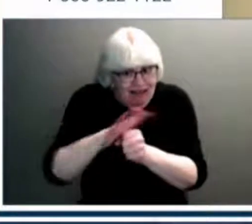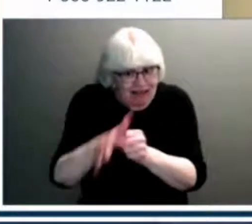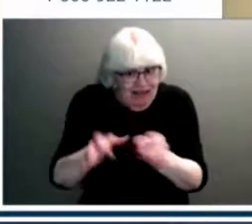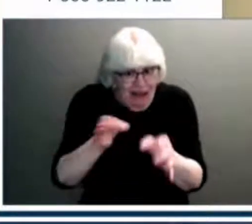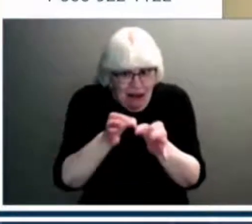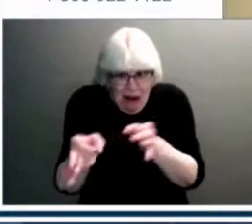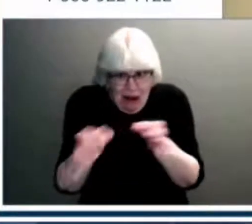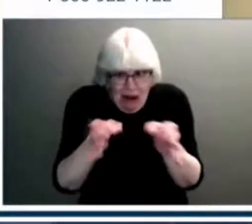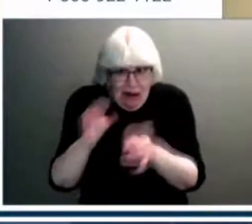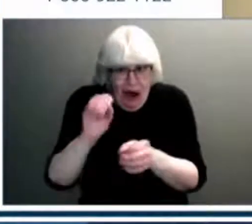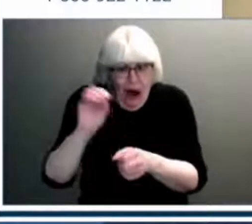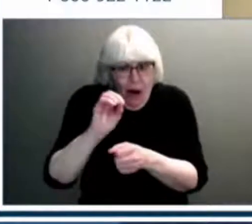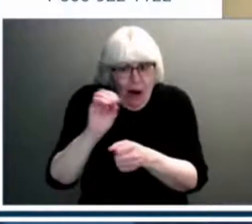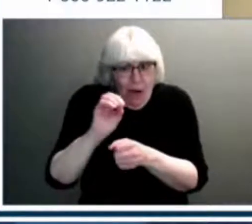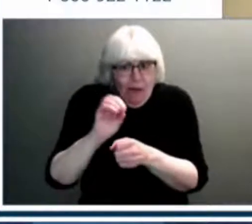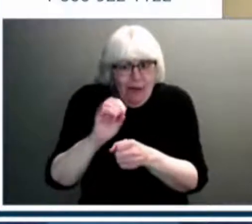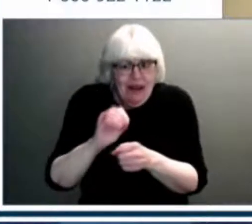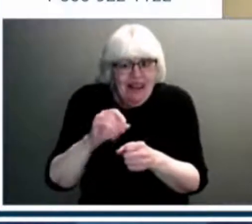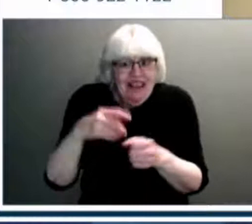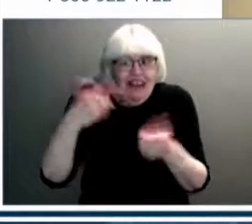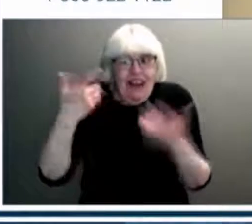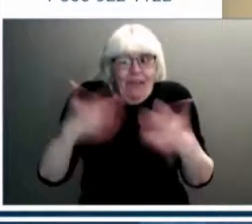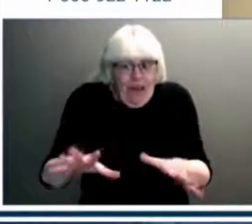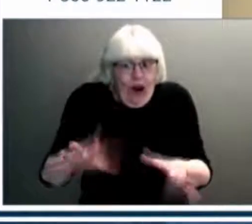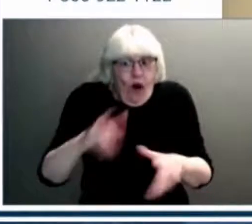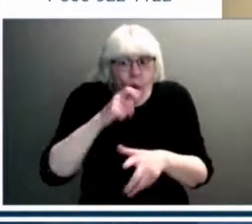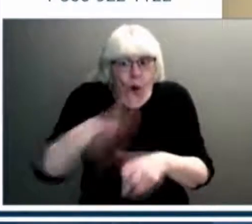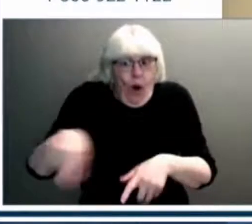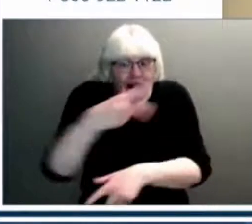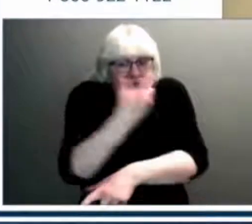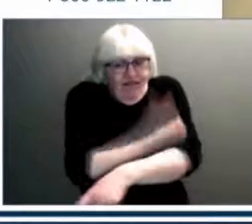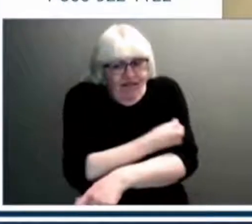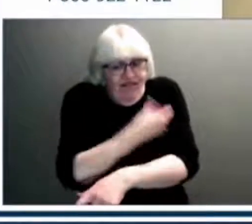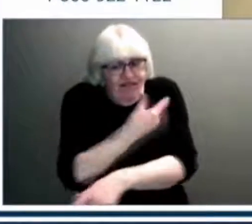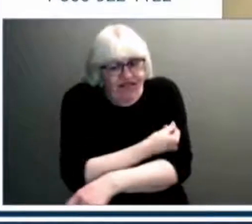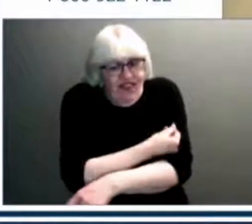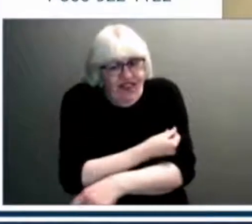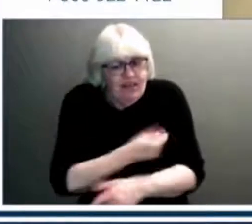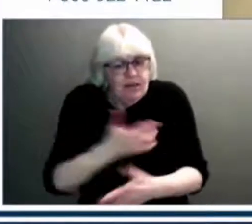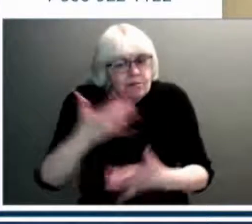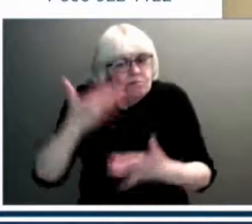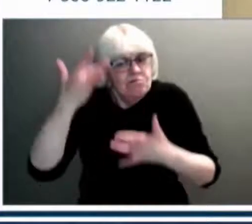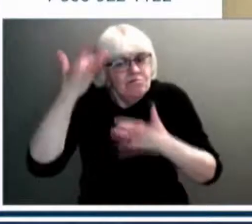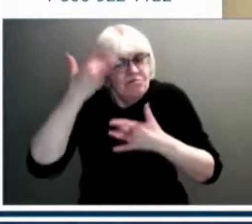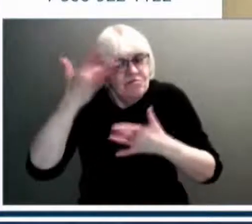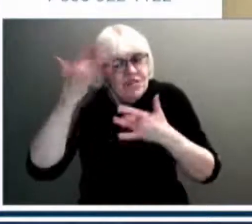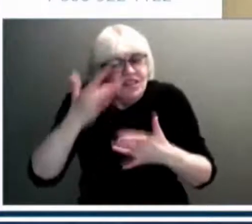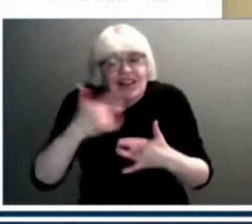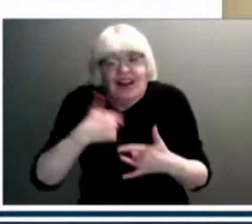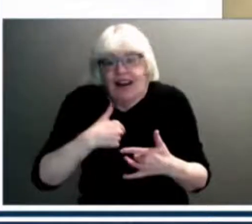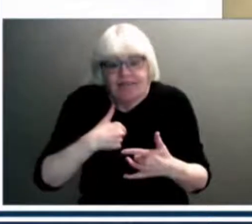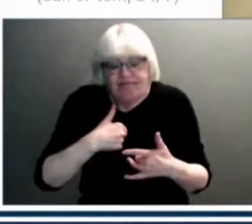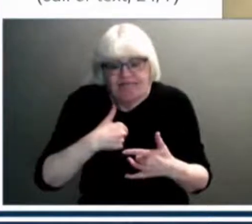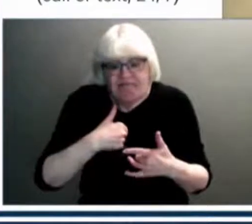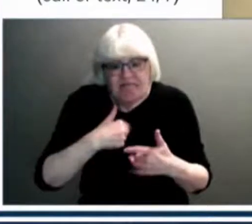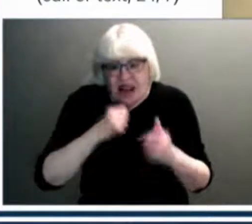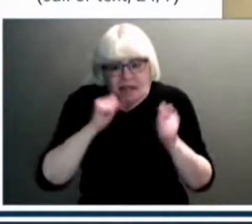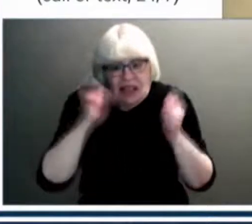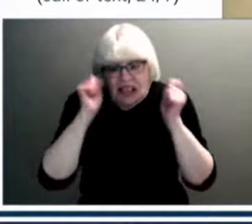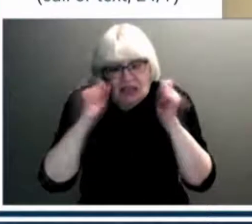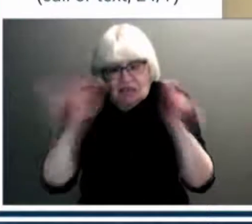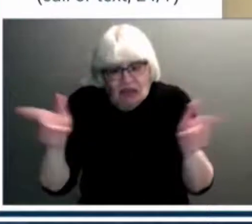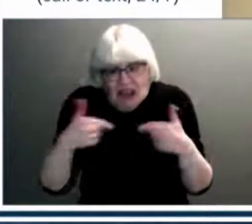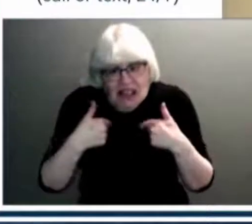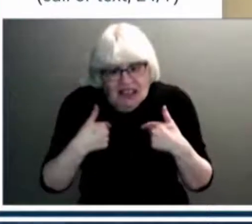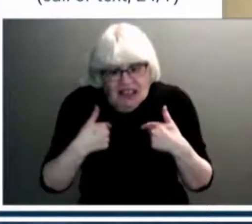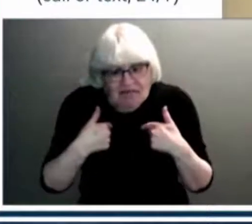COVID, and that's not a surprise. But being vaccinated is protecting most people from severe illness and death, which is really